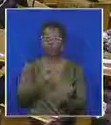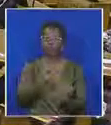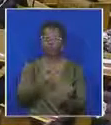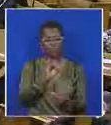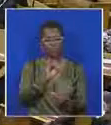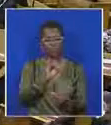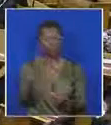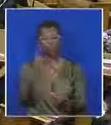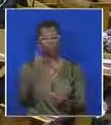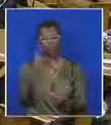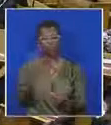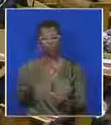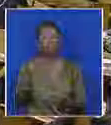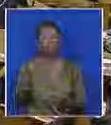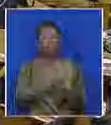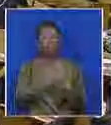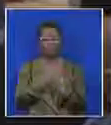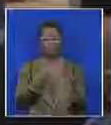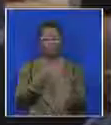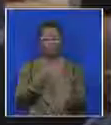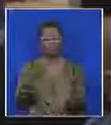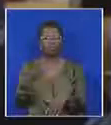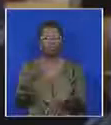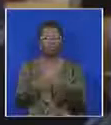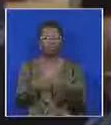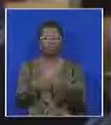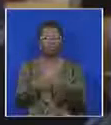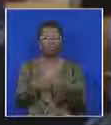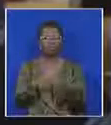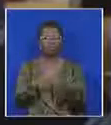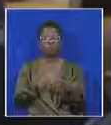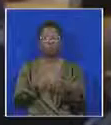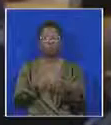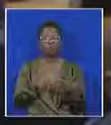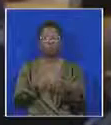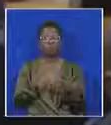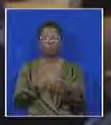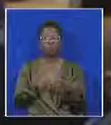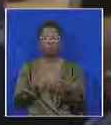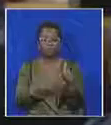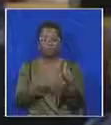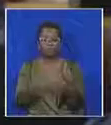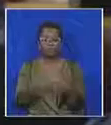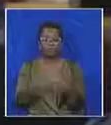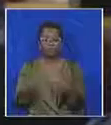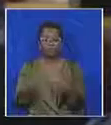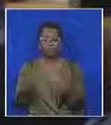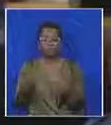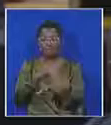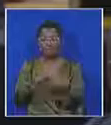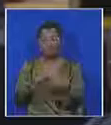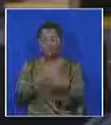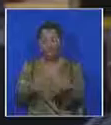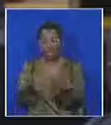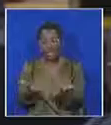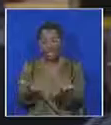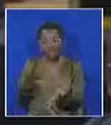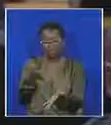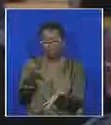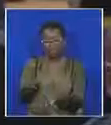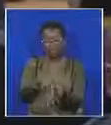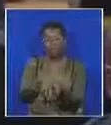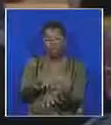number 84 and 85, whereby he said the Deputy President has got blood of the people of Marikana in his hands. So he